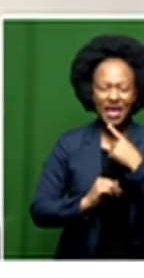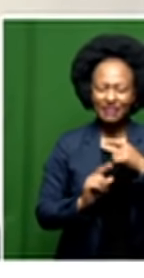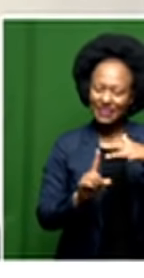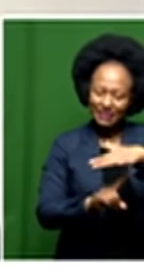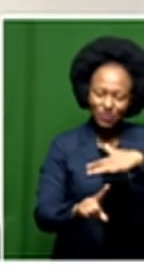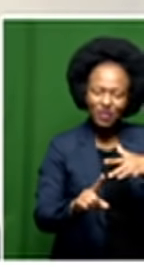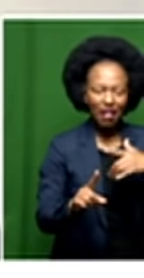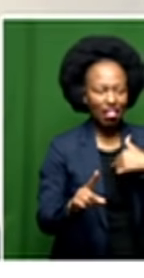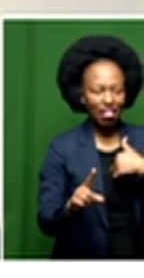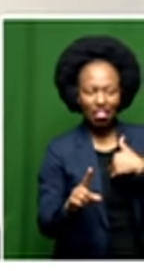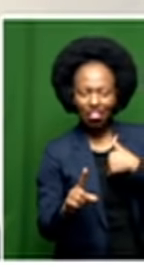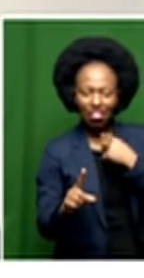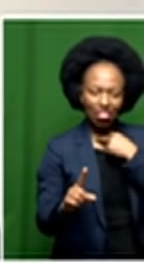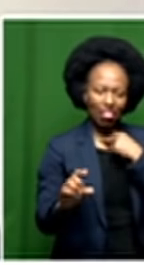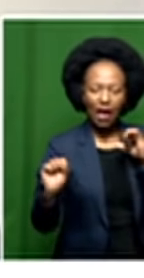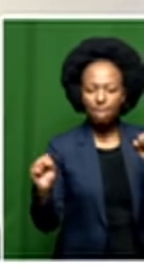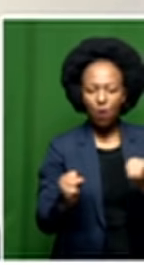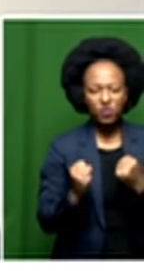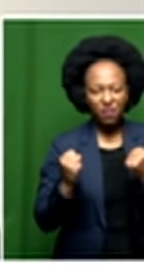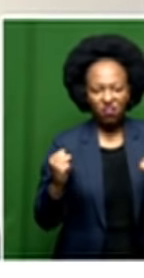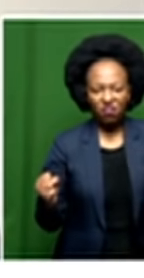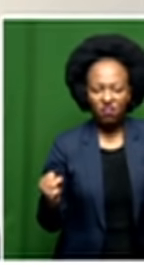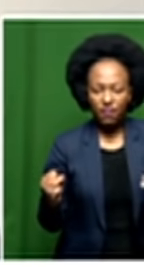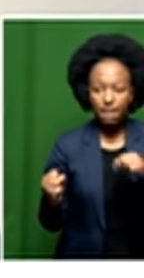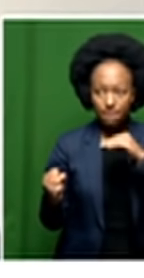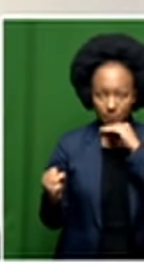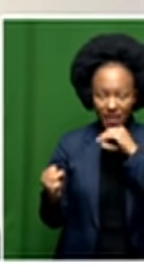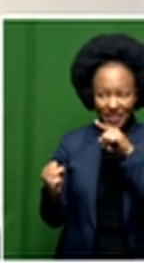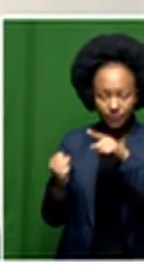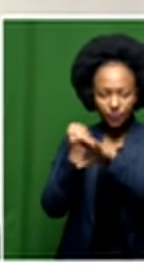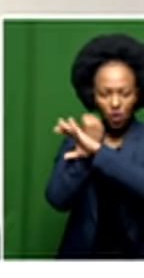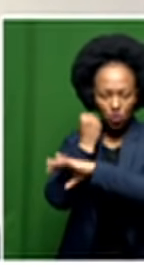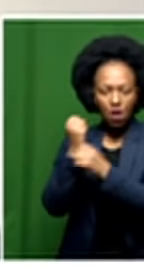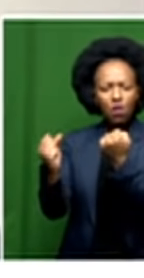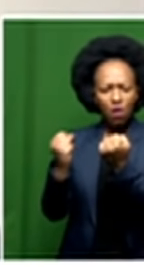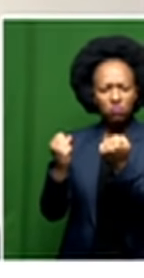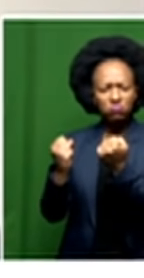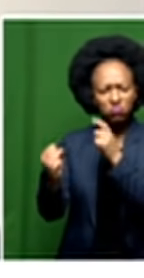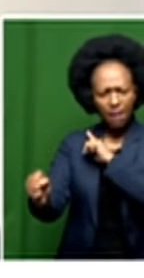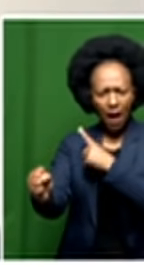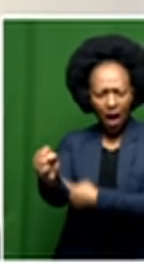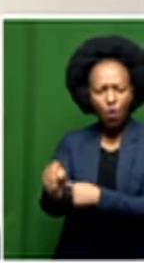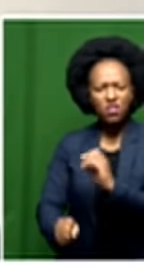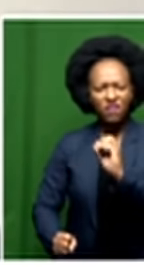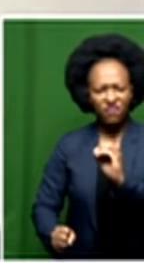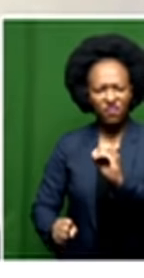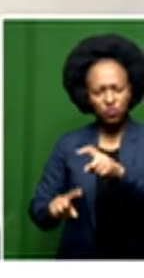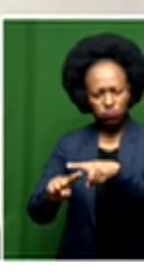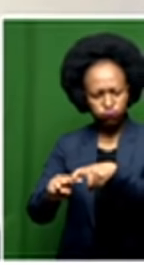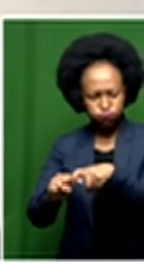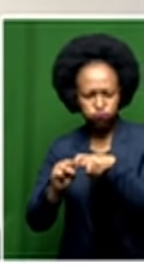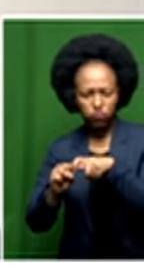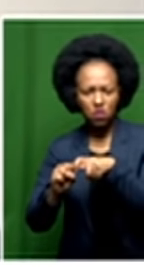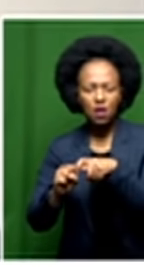impossibility, the Constitutional Court has the power to suspend or render inoperative